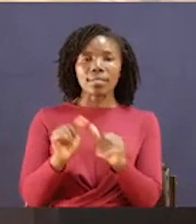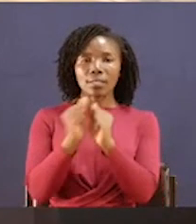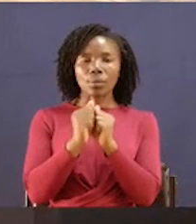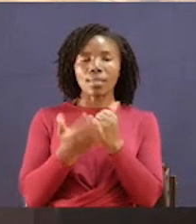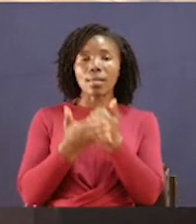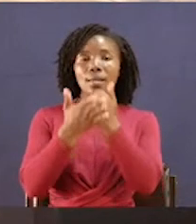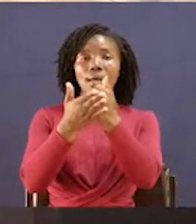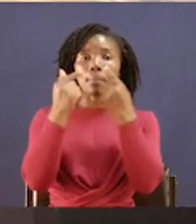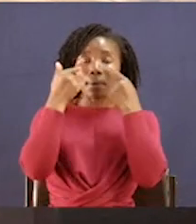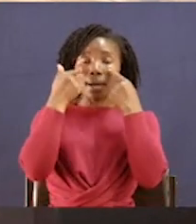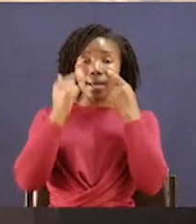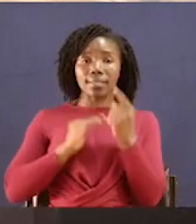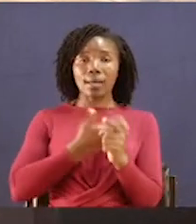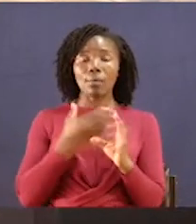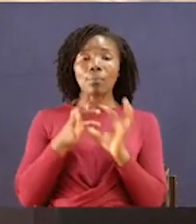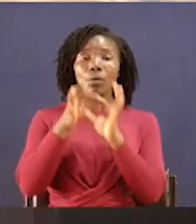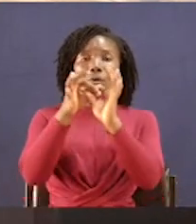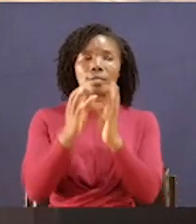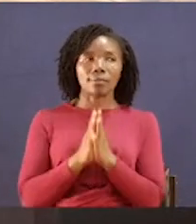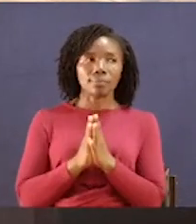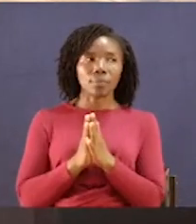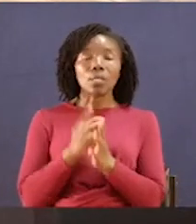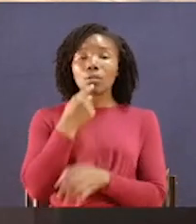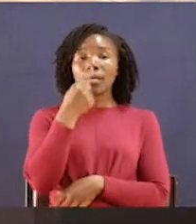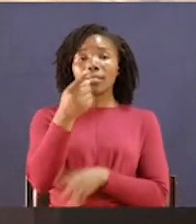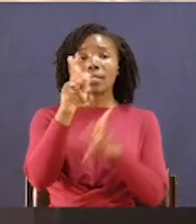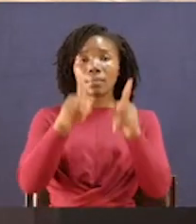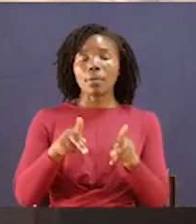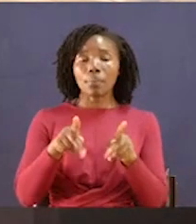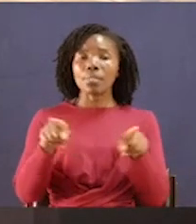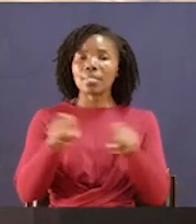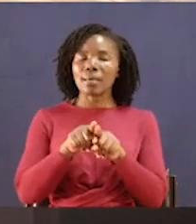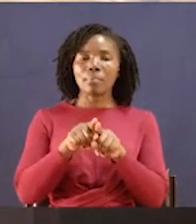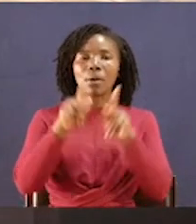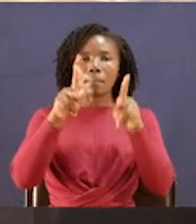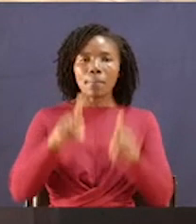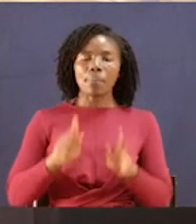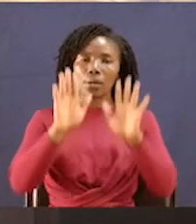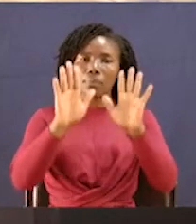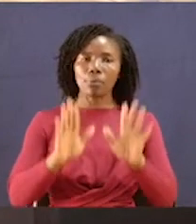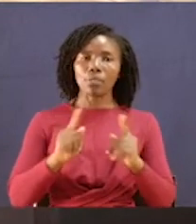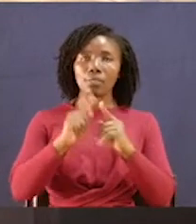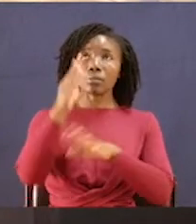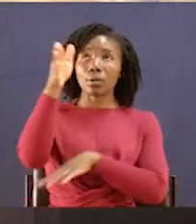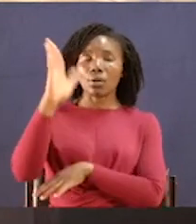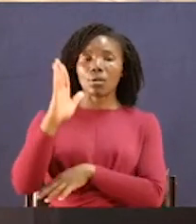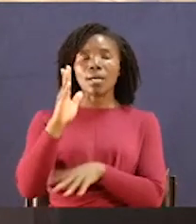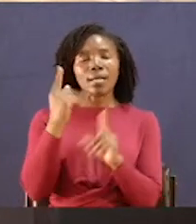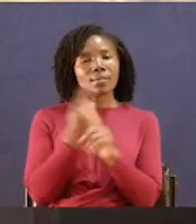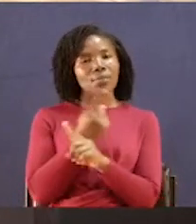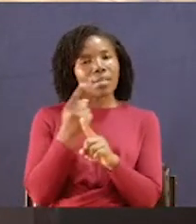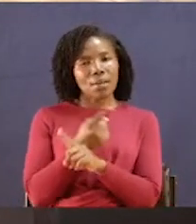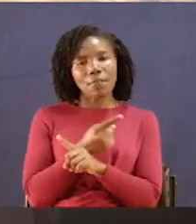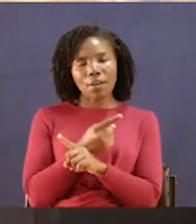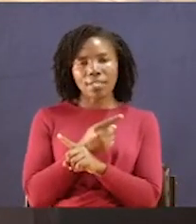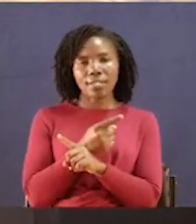our eyes to connect. And so I said, people are God's prized possession. And if you look at the various demographics, you